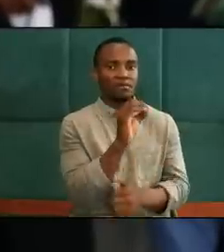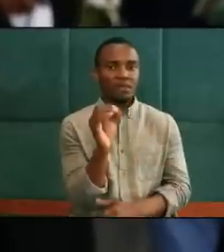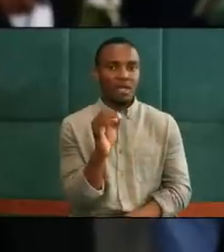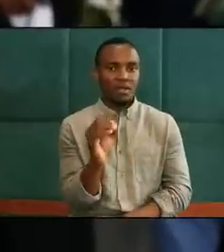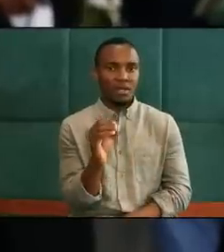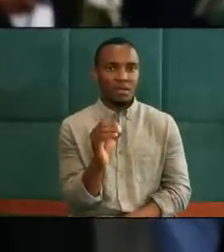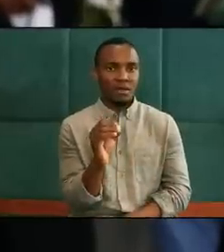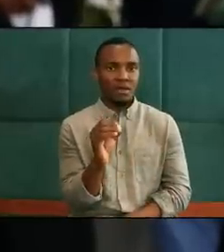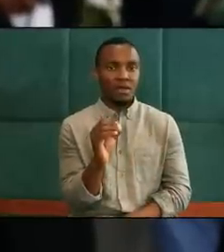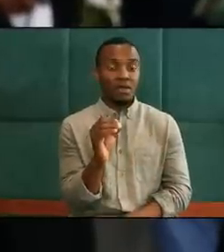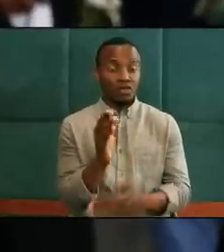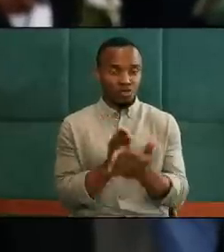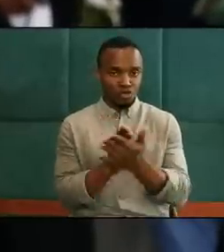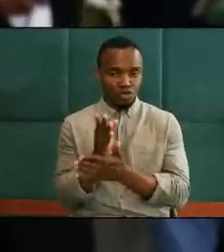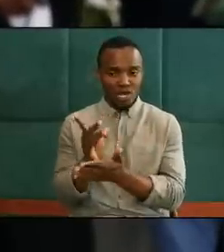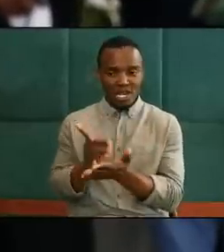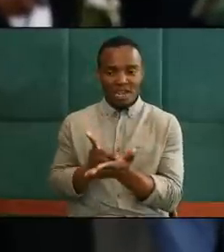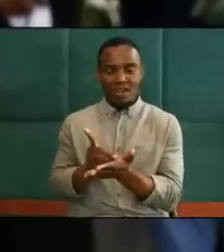It is by divine design.